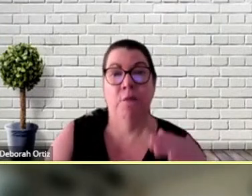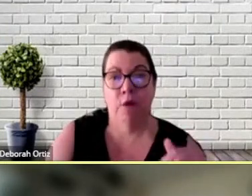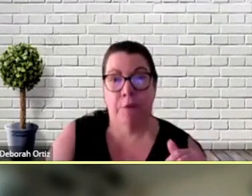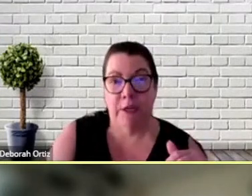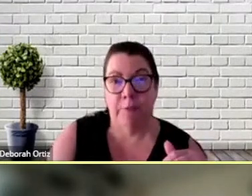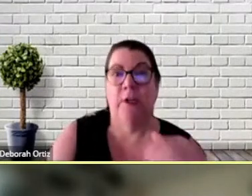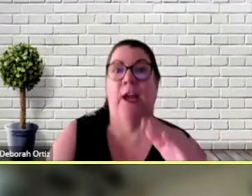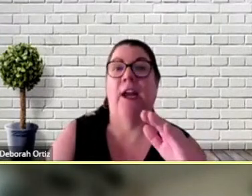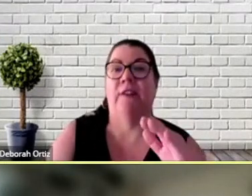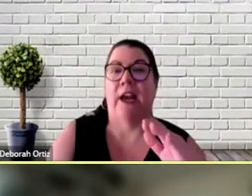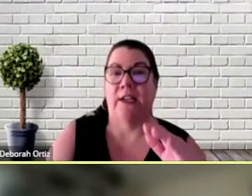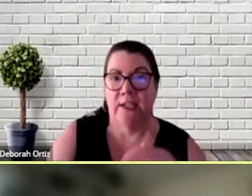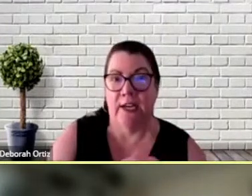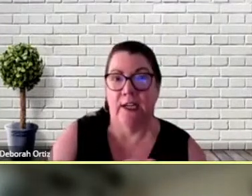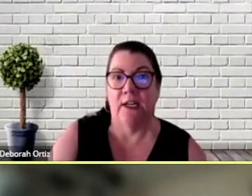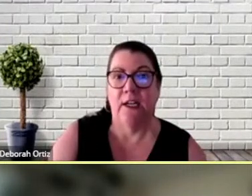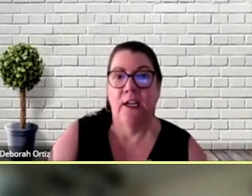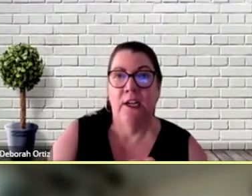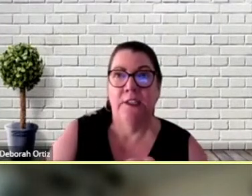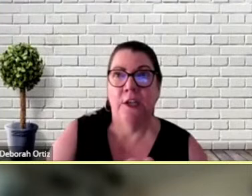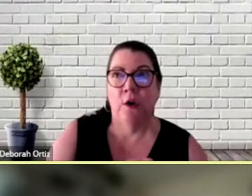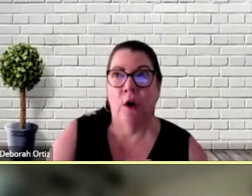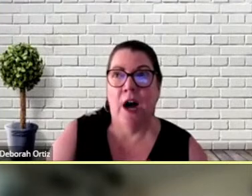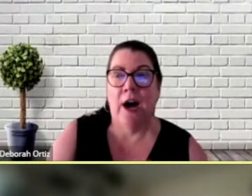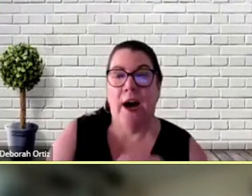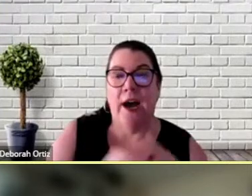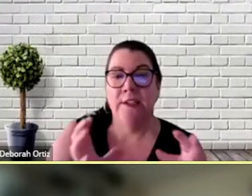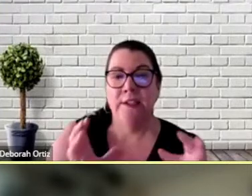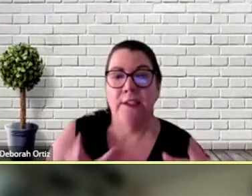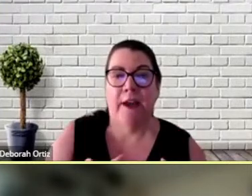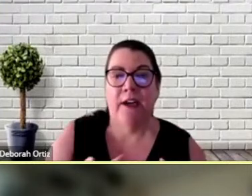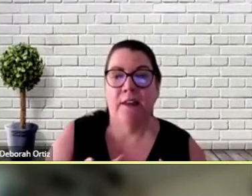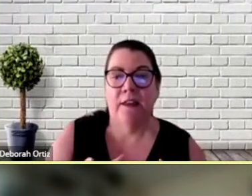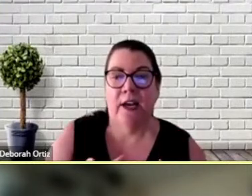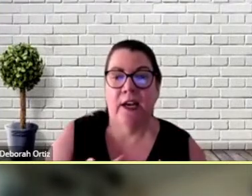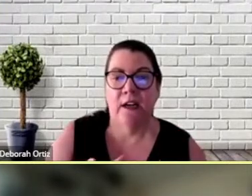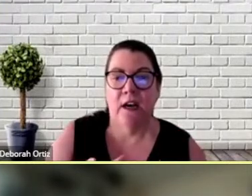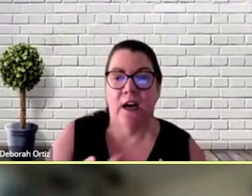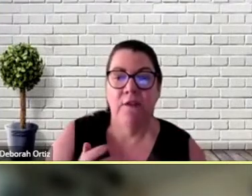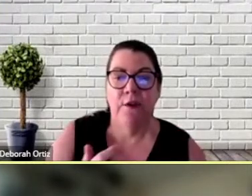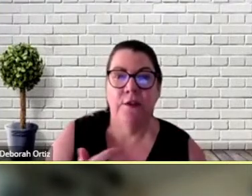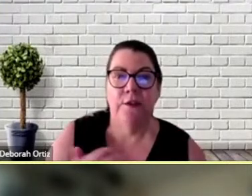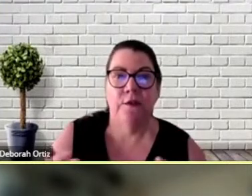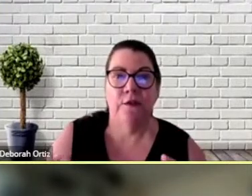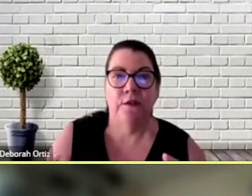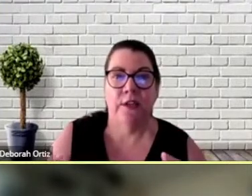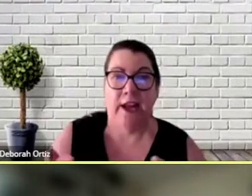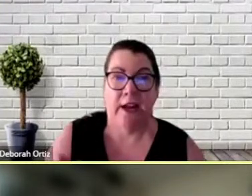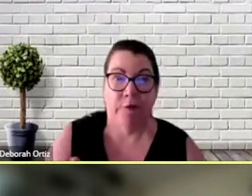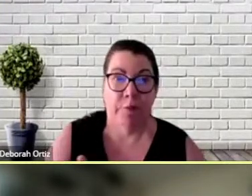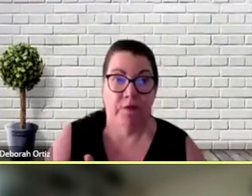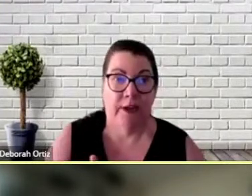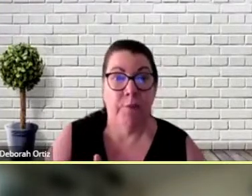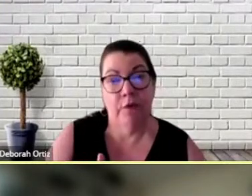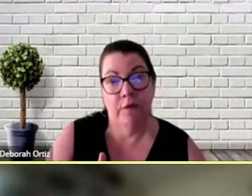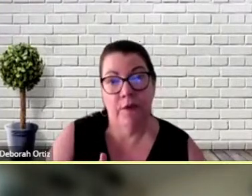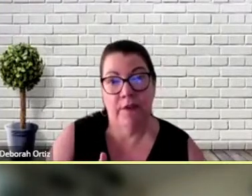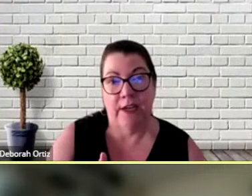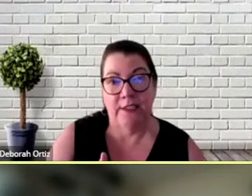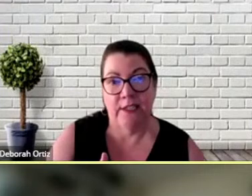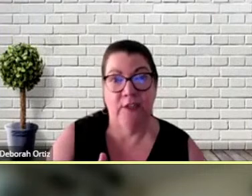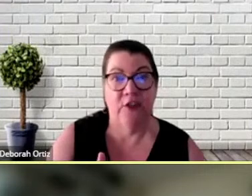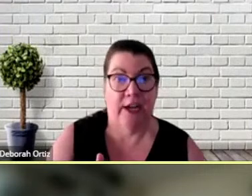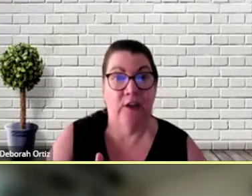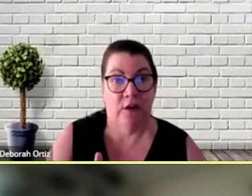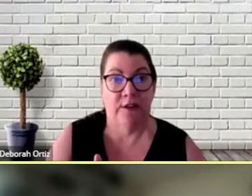we've seen more people getting vaccinated. So I suspect that of those students that have to provide proof